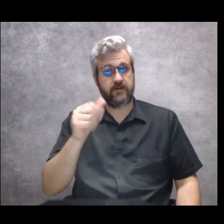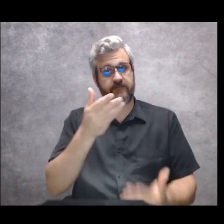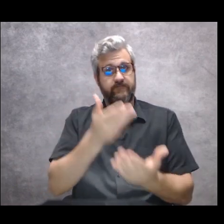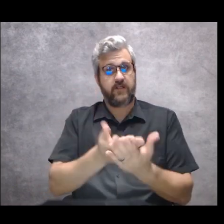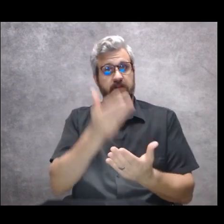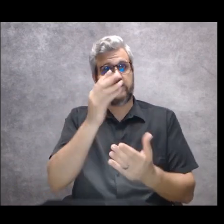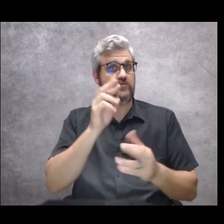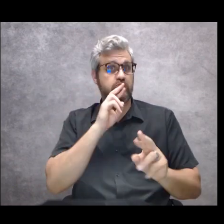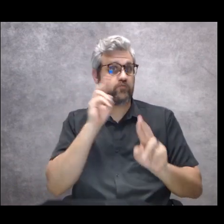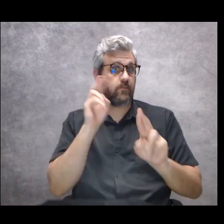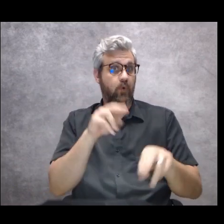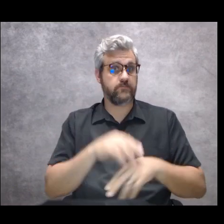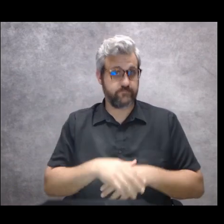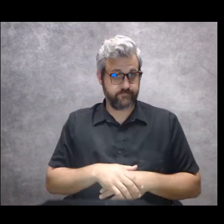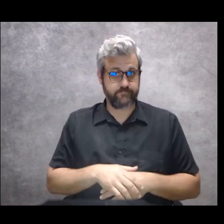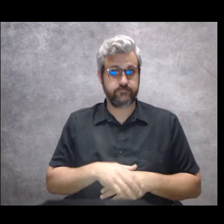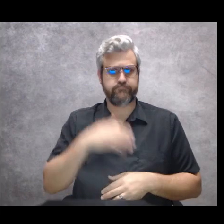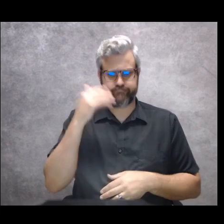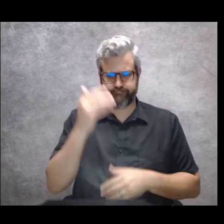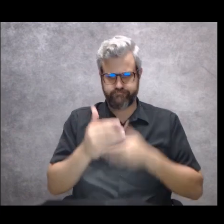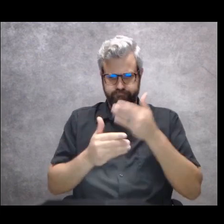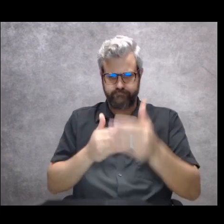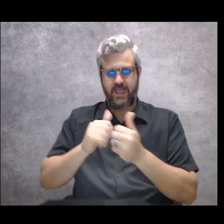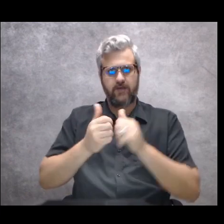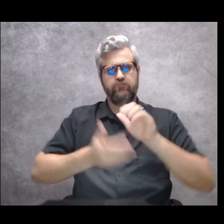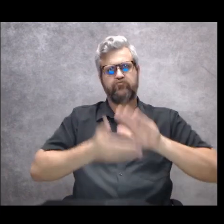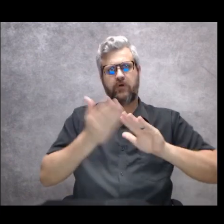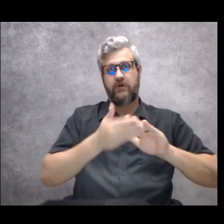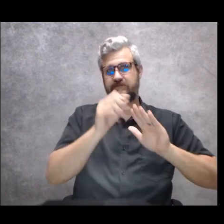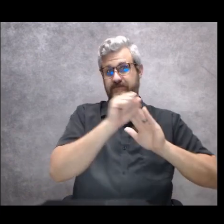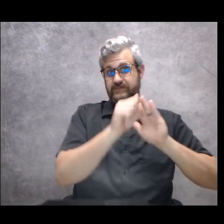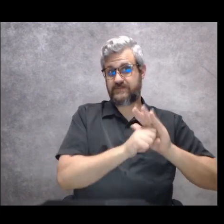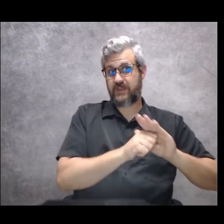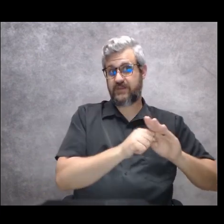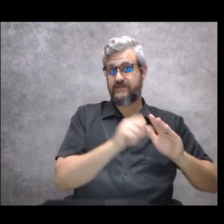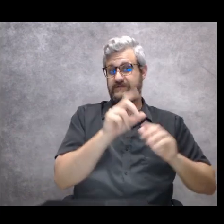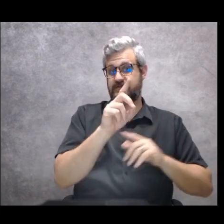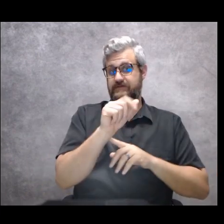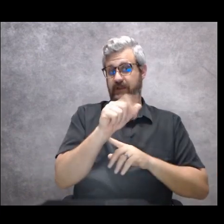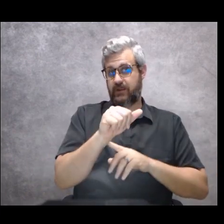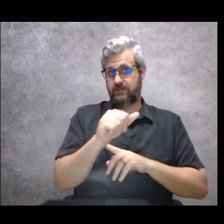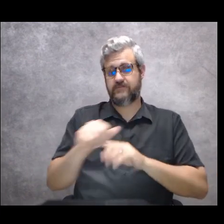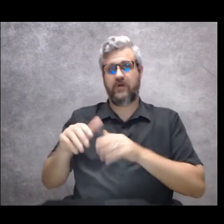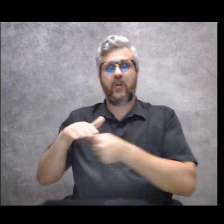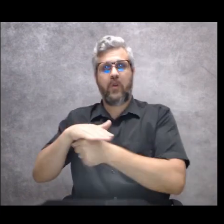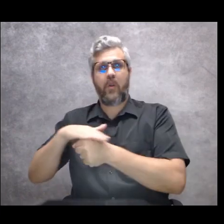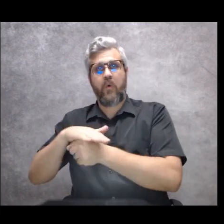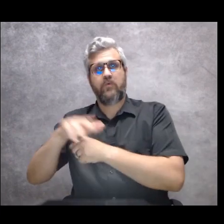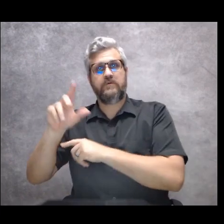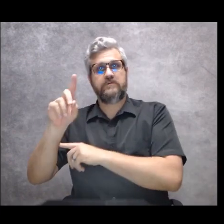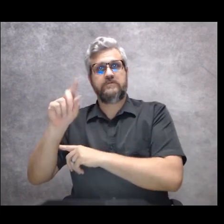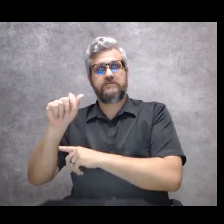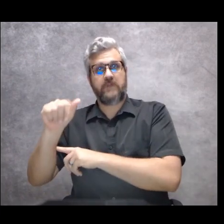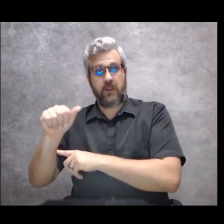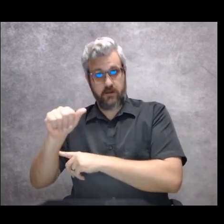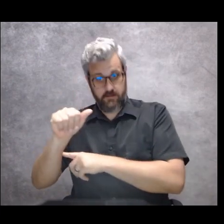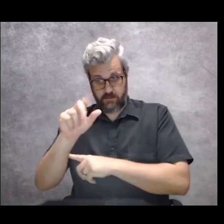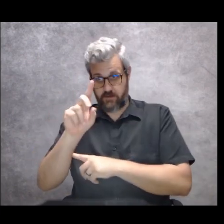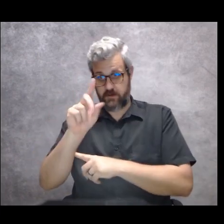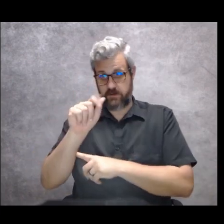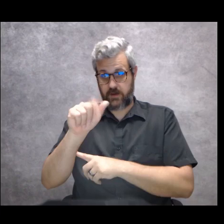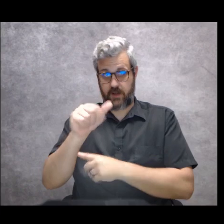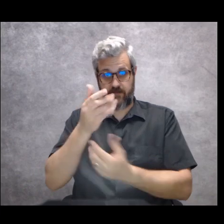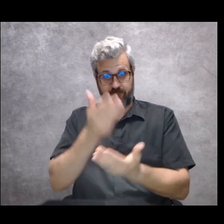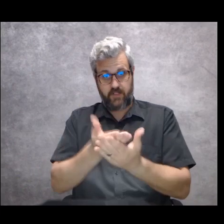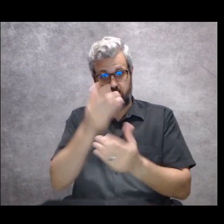These are the steps for generating the state and local data sets. While the Data Validation Group is blank now, if